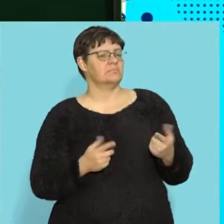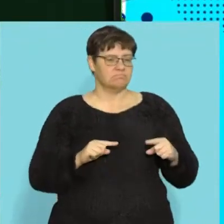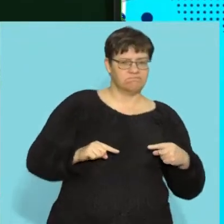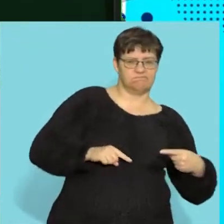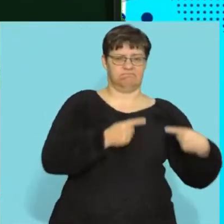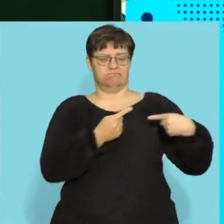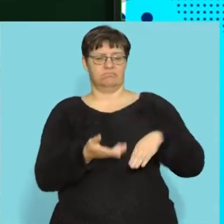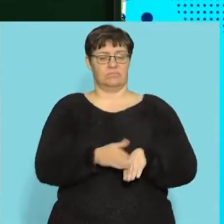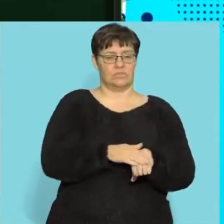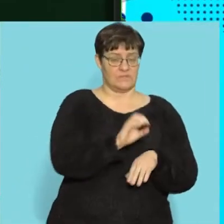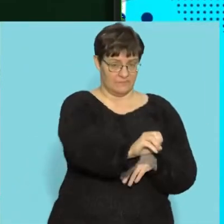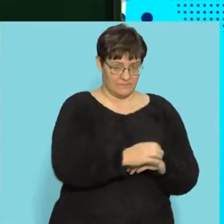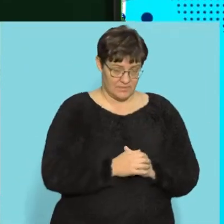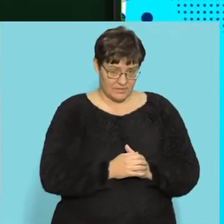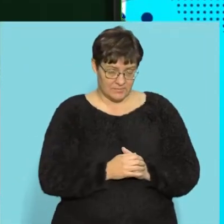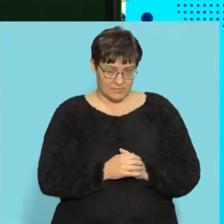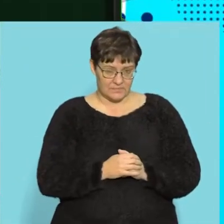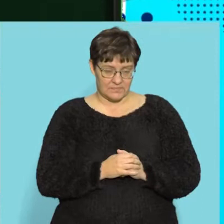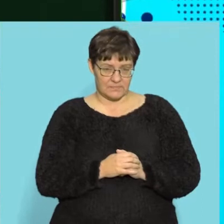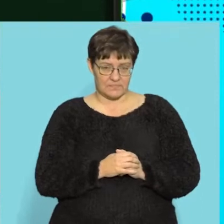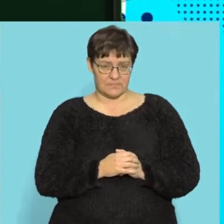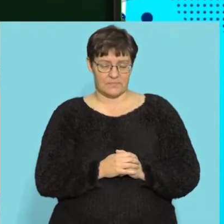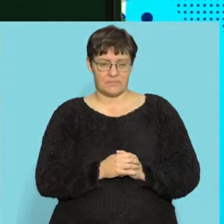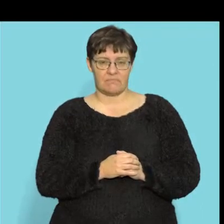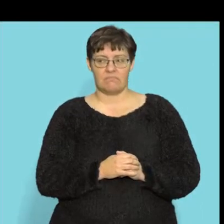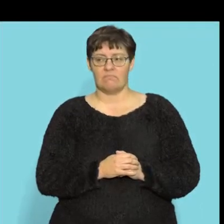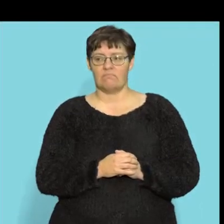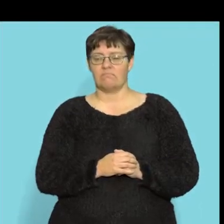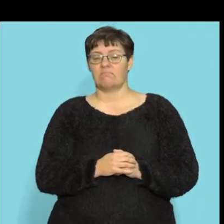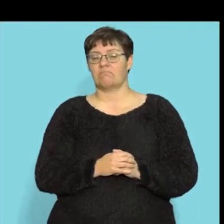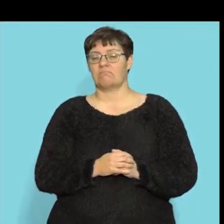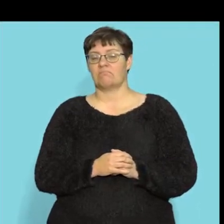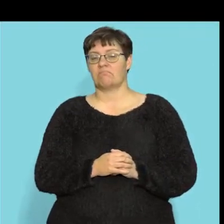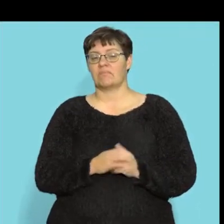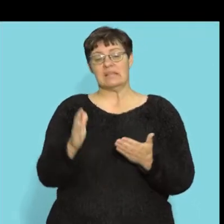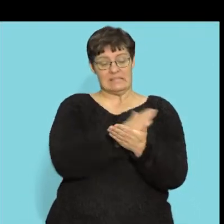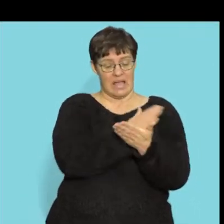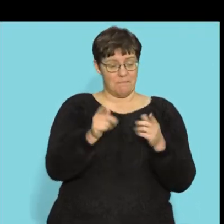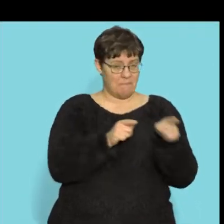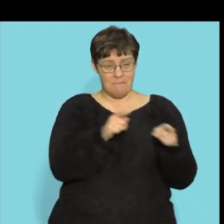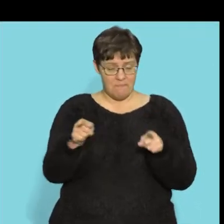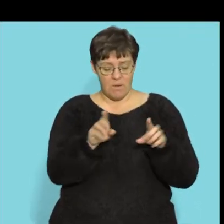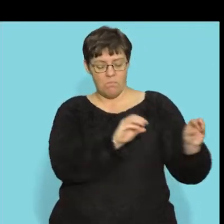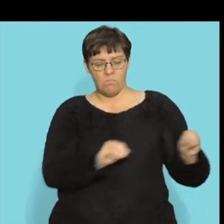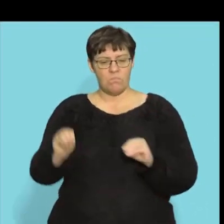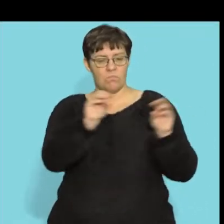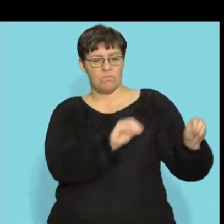within a metallic material. So some of the factors that affect the movement or that contributes to the resistance, number